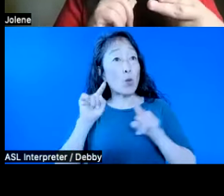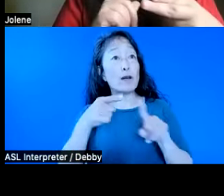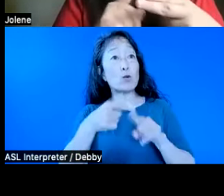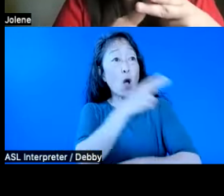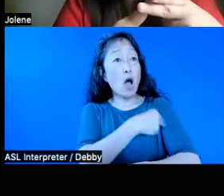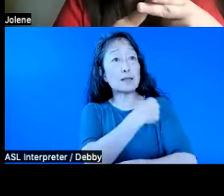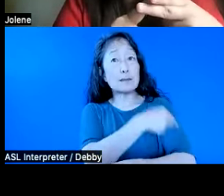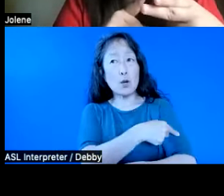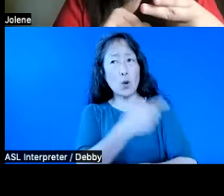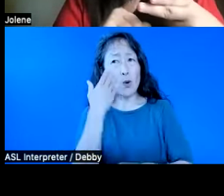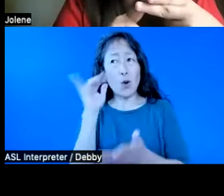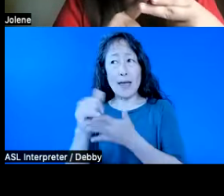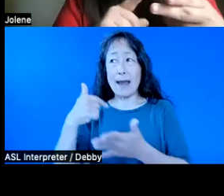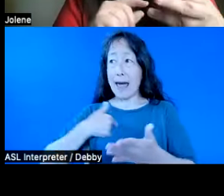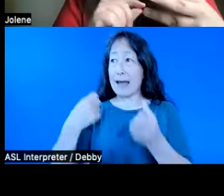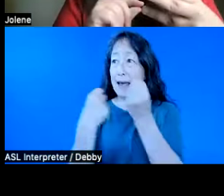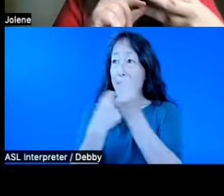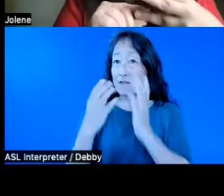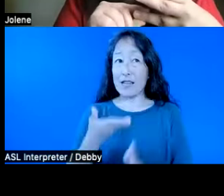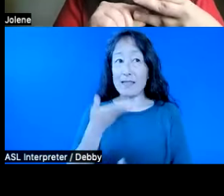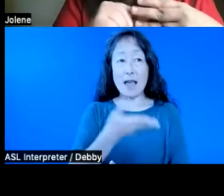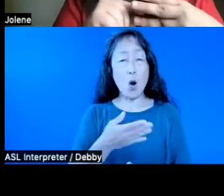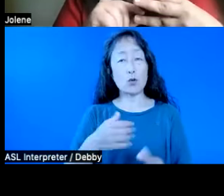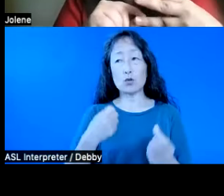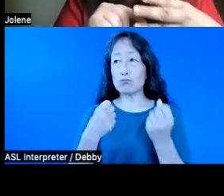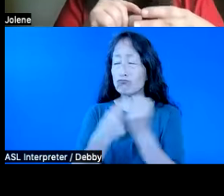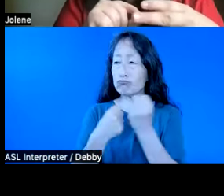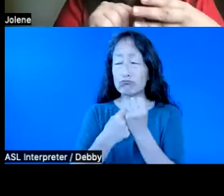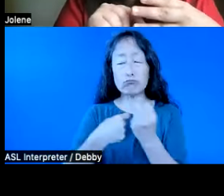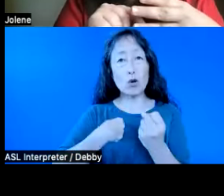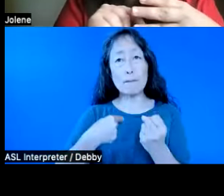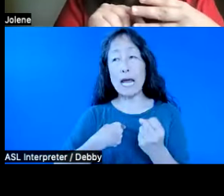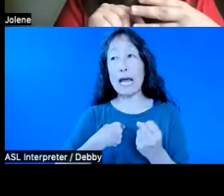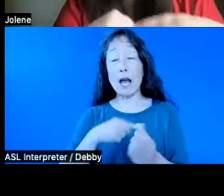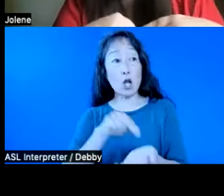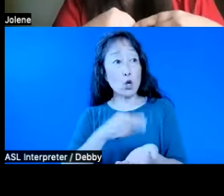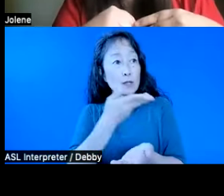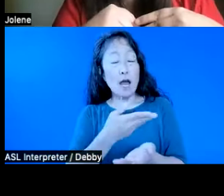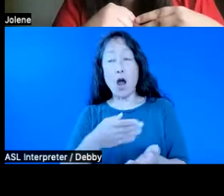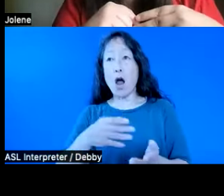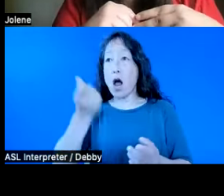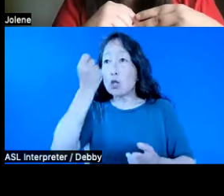had a nurse there who was amazing. I had law enforcement who understood and who listened to me.